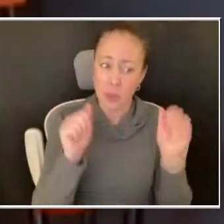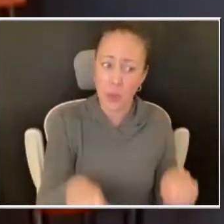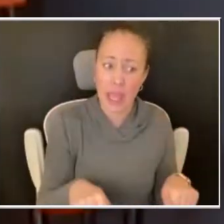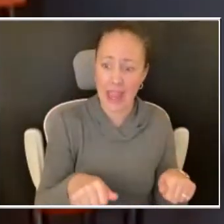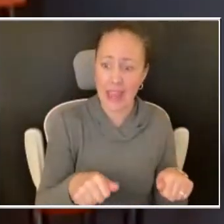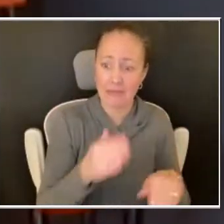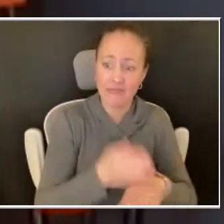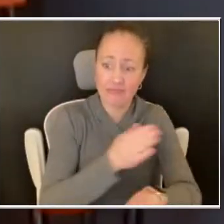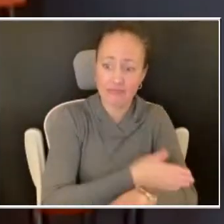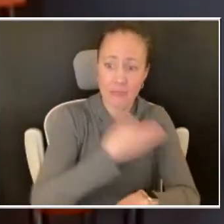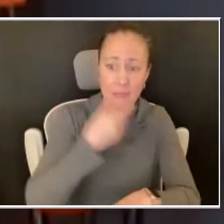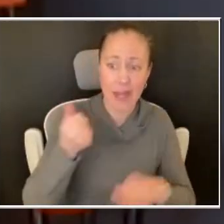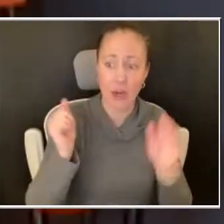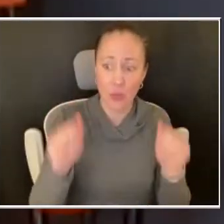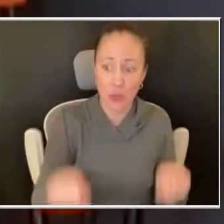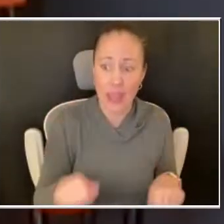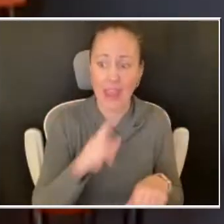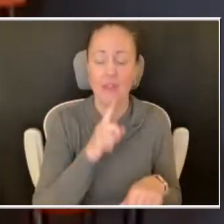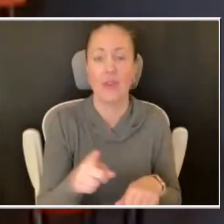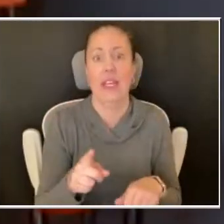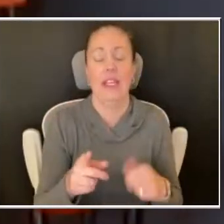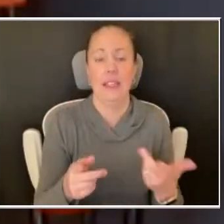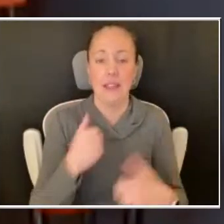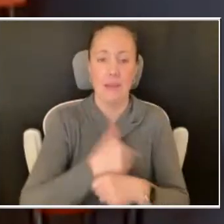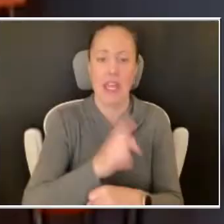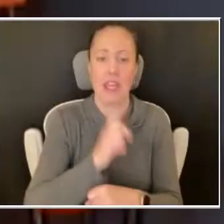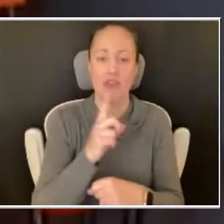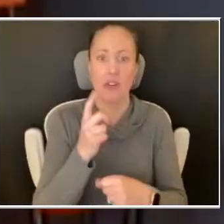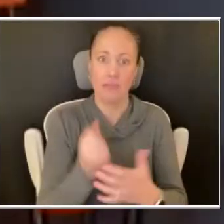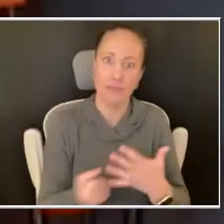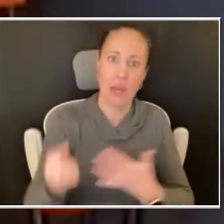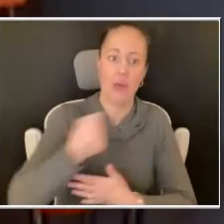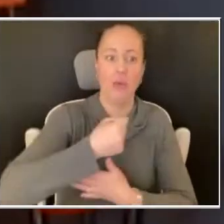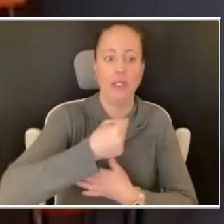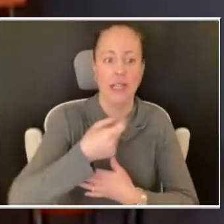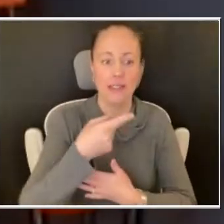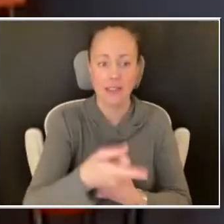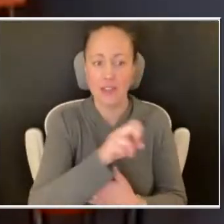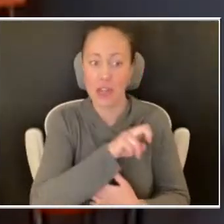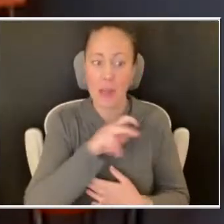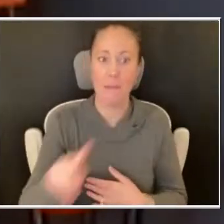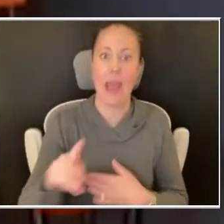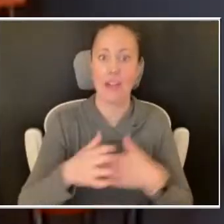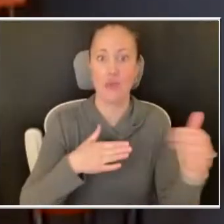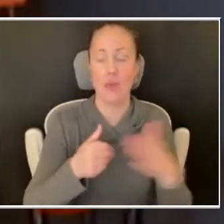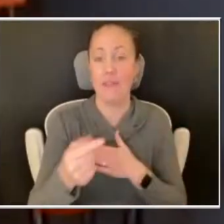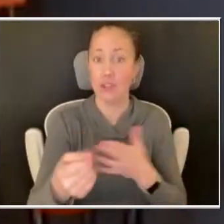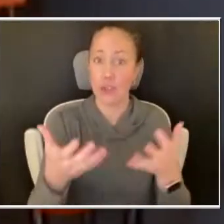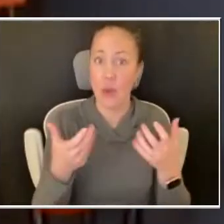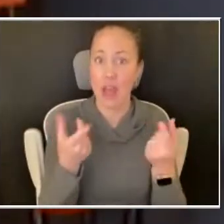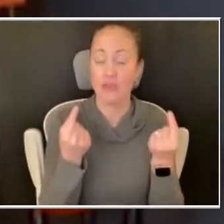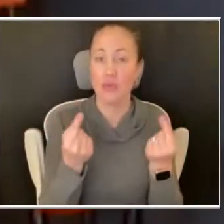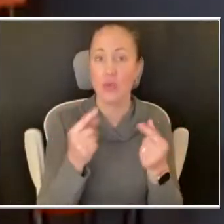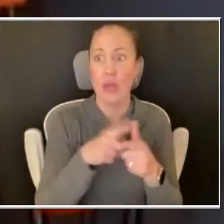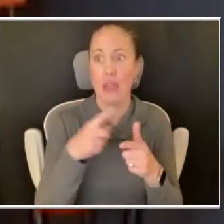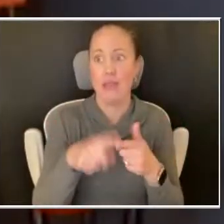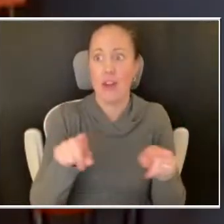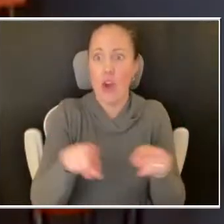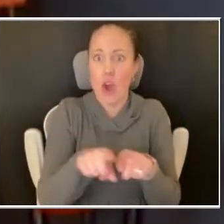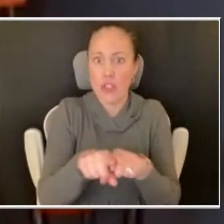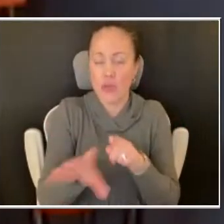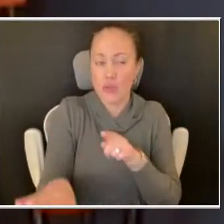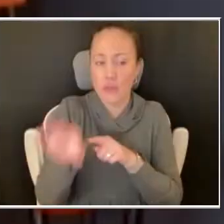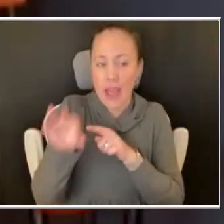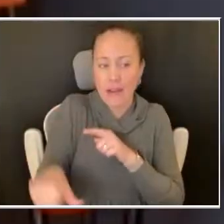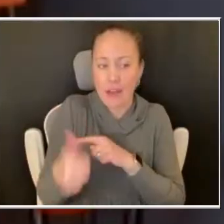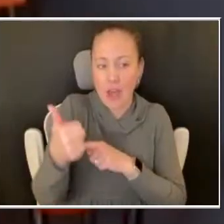make sure that we're prioritizing get back, to get Kate back to what she really wants to do, and then also to find other self-identity that's